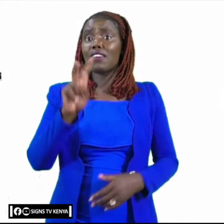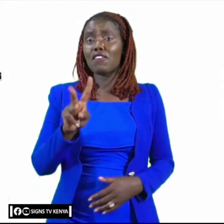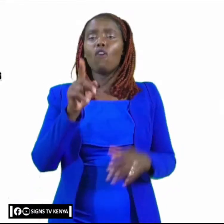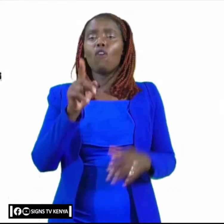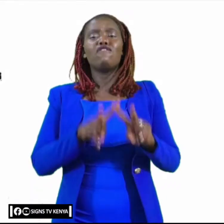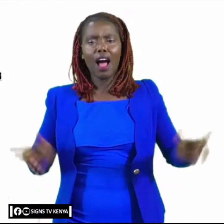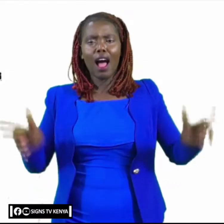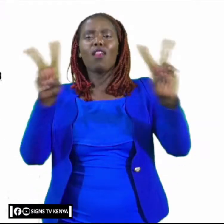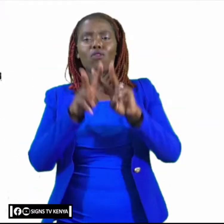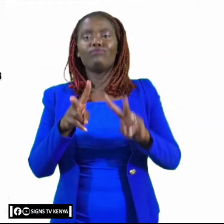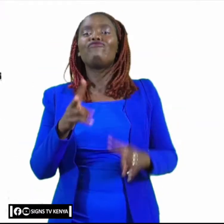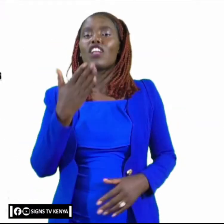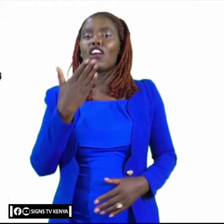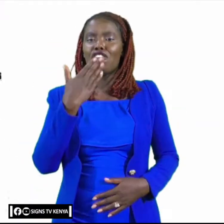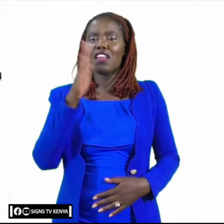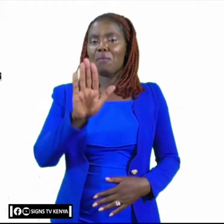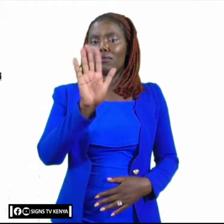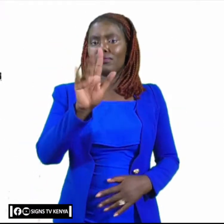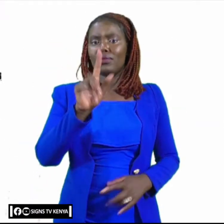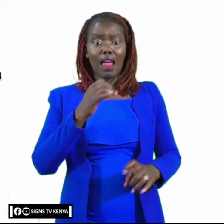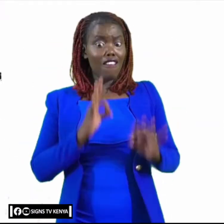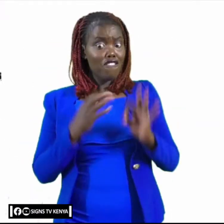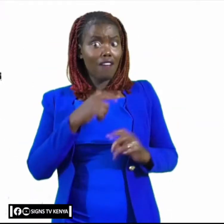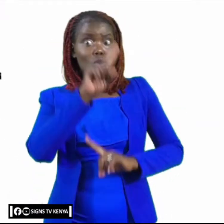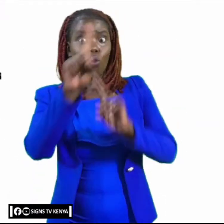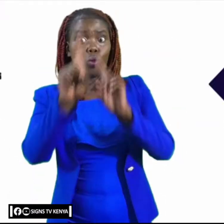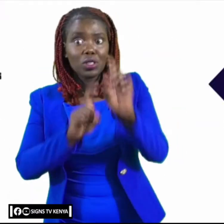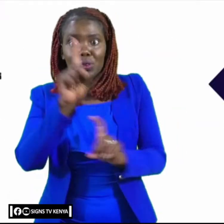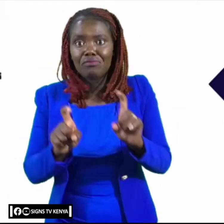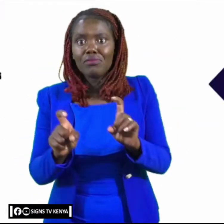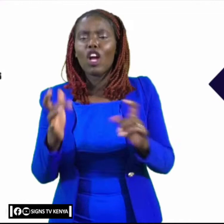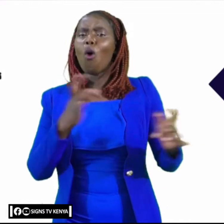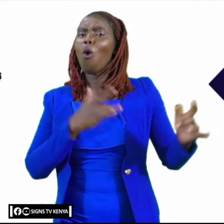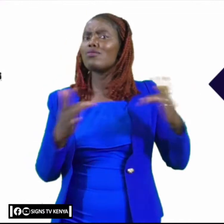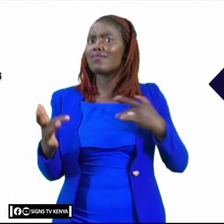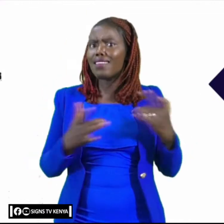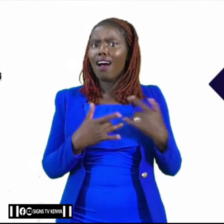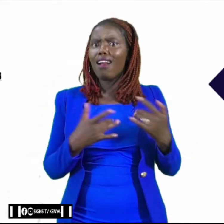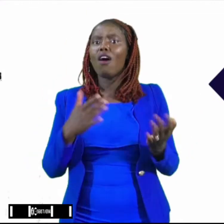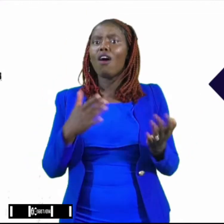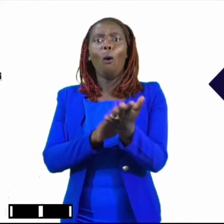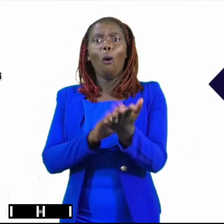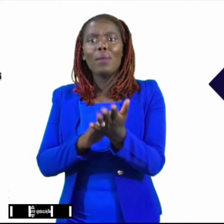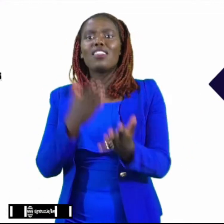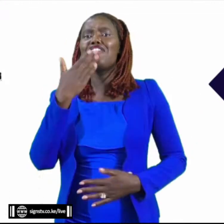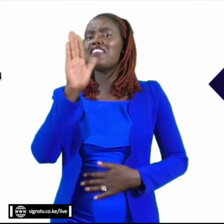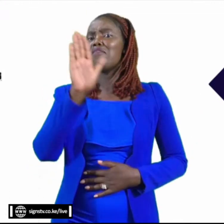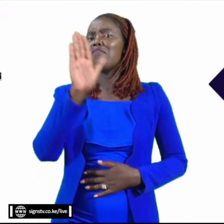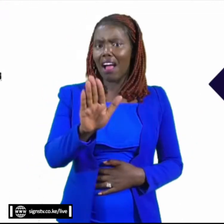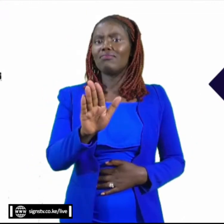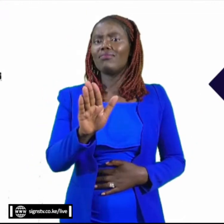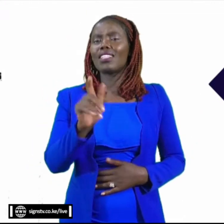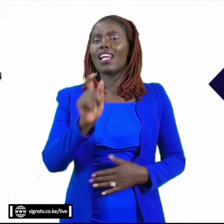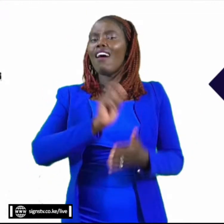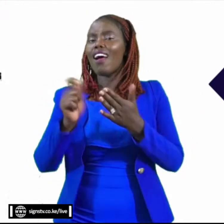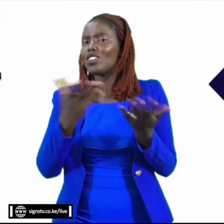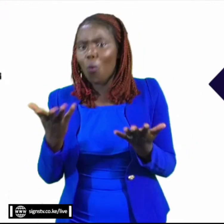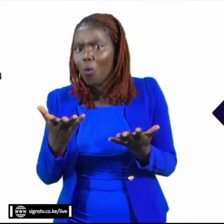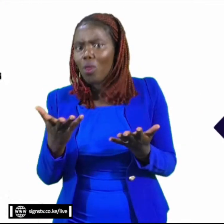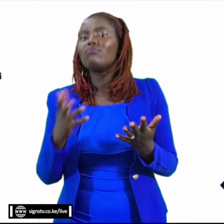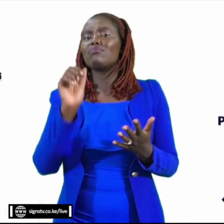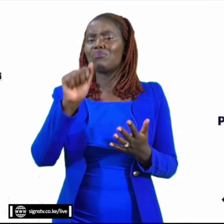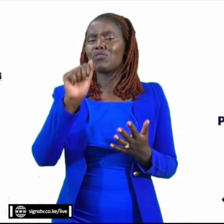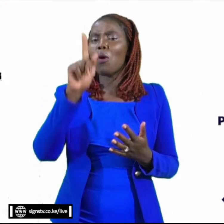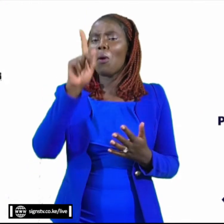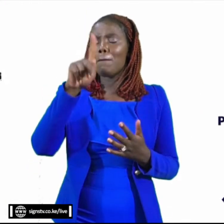At Science TV, we value your feedback. If you have any questions, concerns, compliments, or feedback, write to us